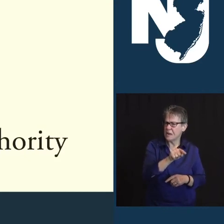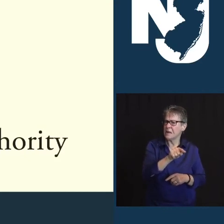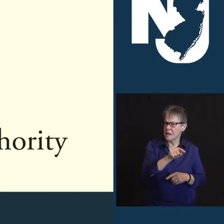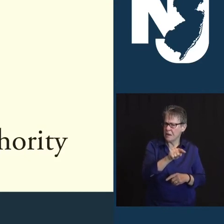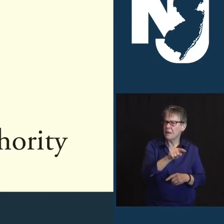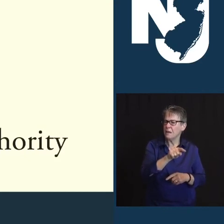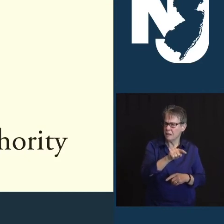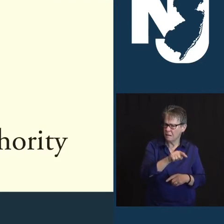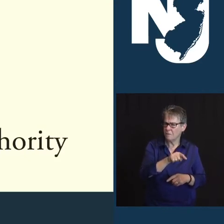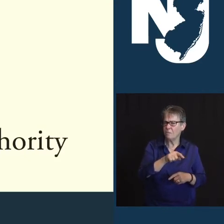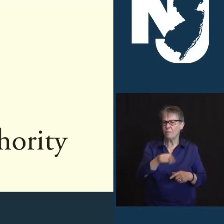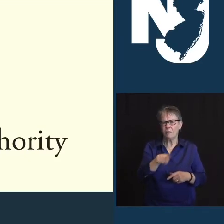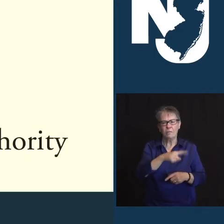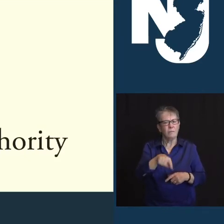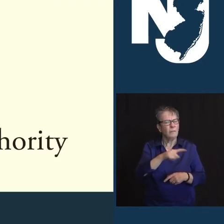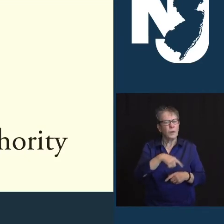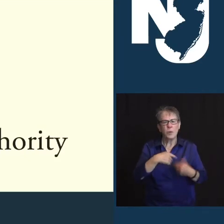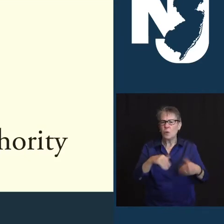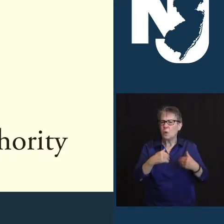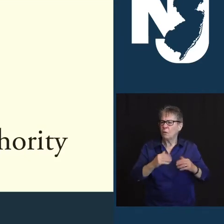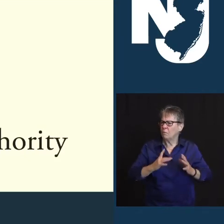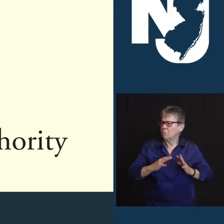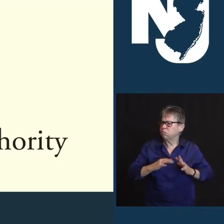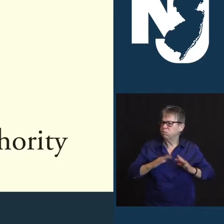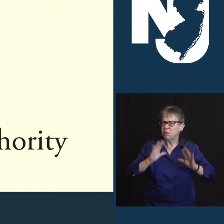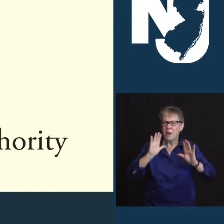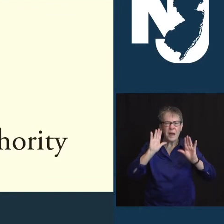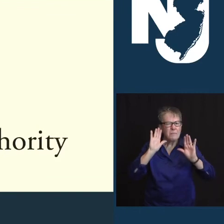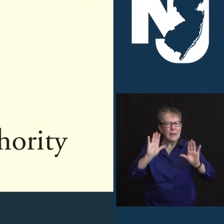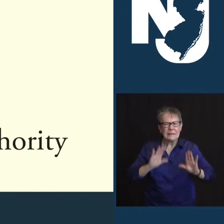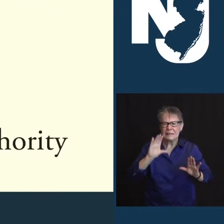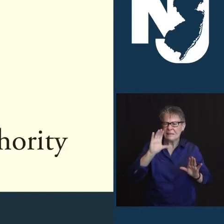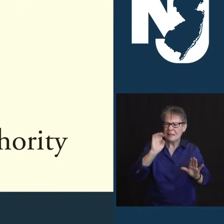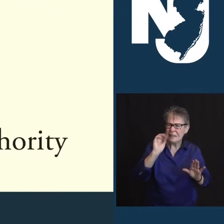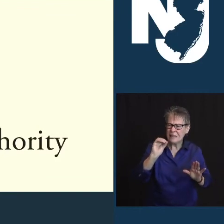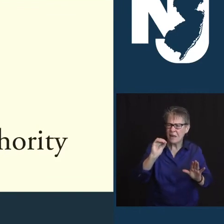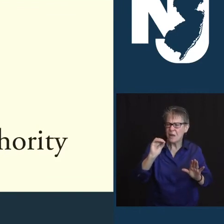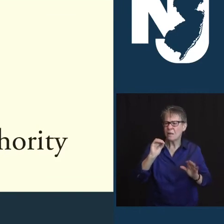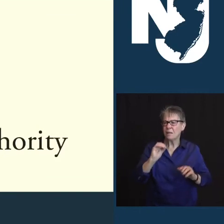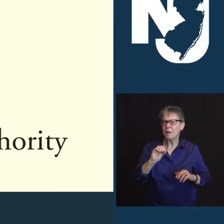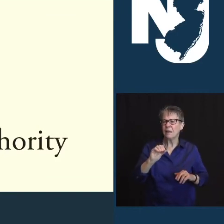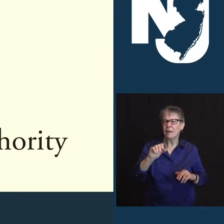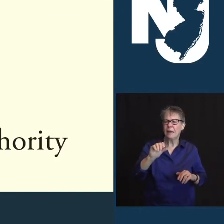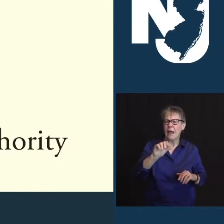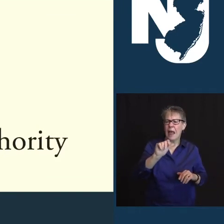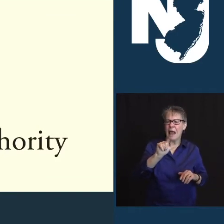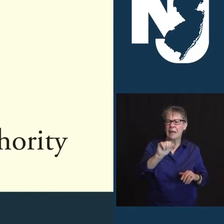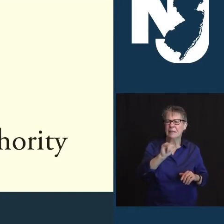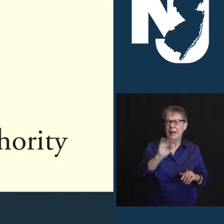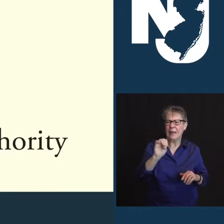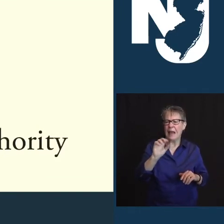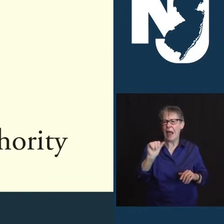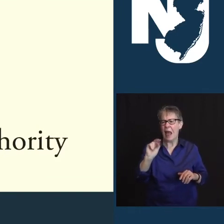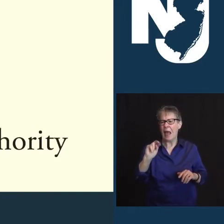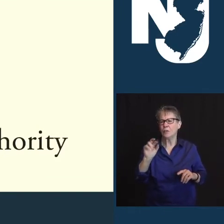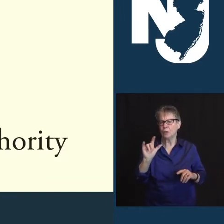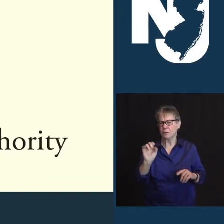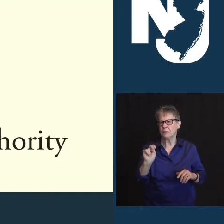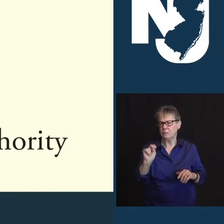fabulous, singular President and CEO Leslie Anderson, the Redevelopment Authority set up a small business